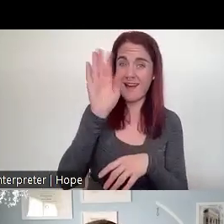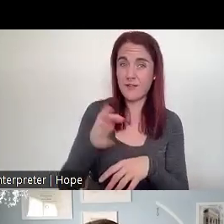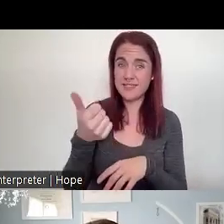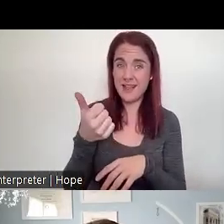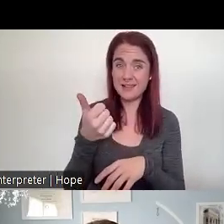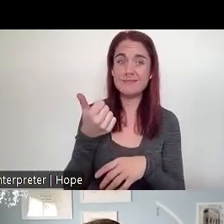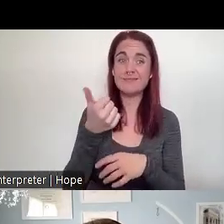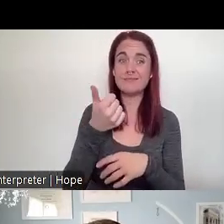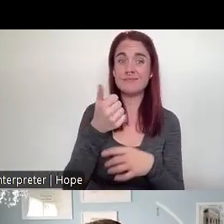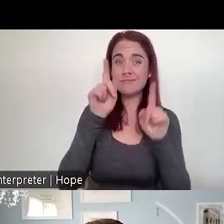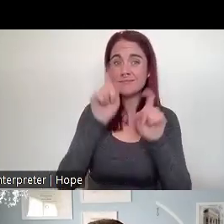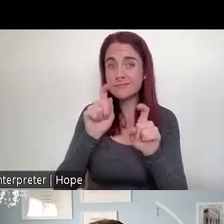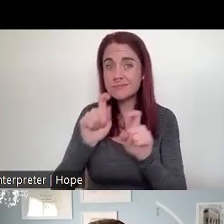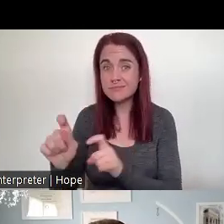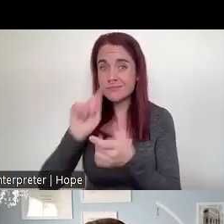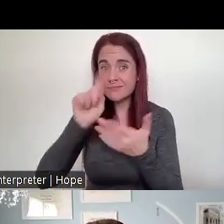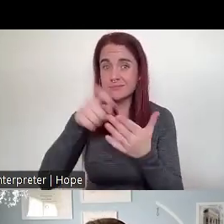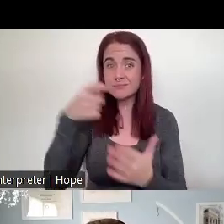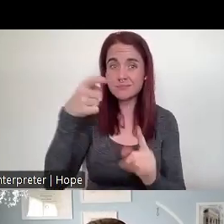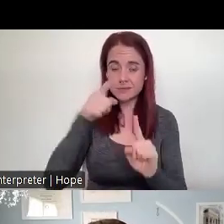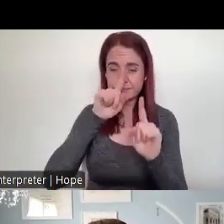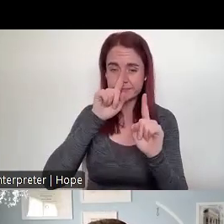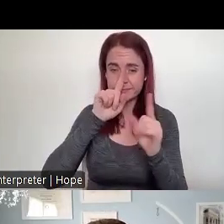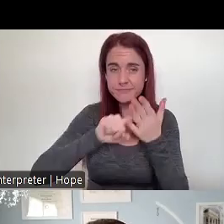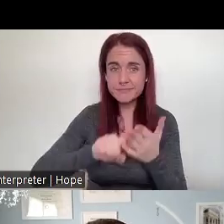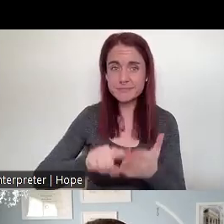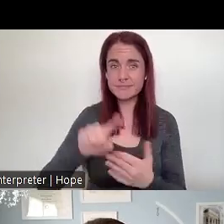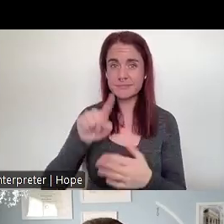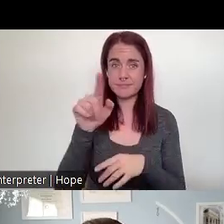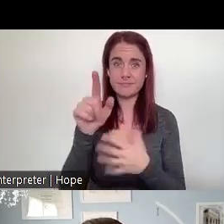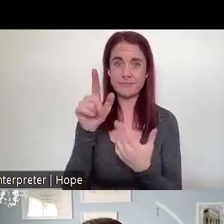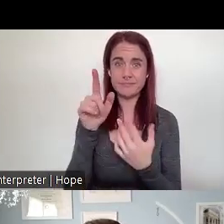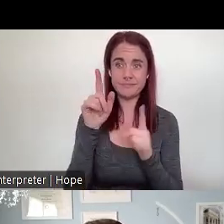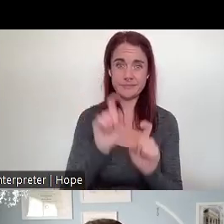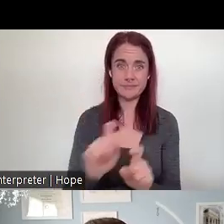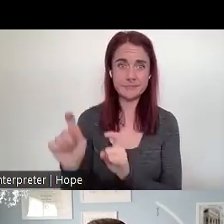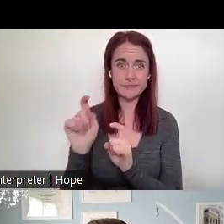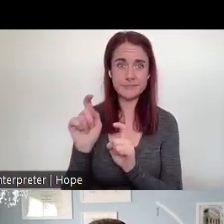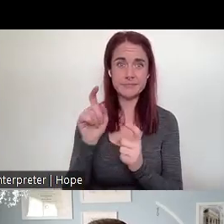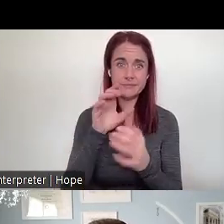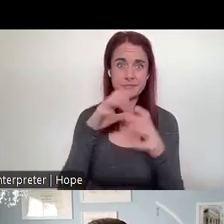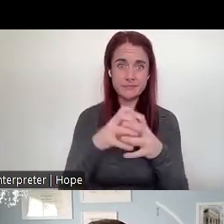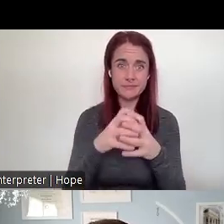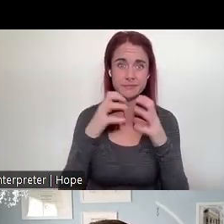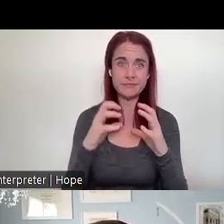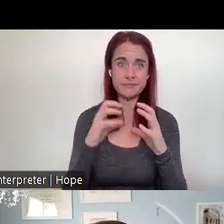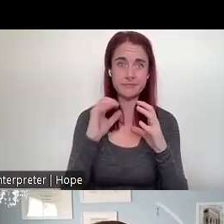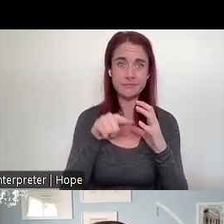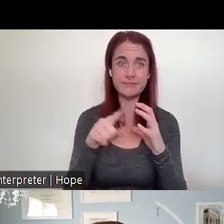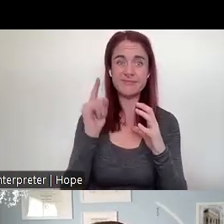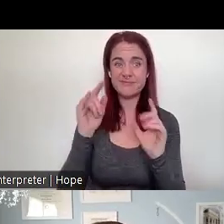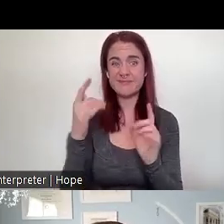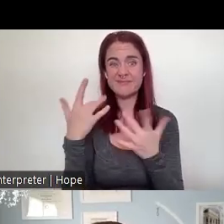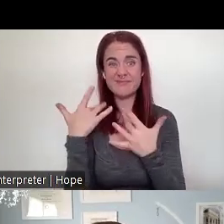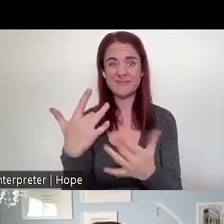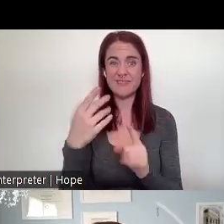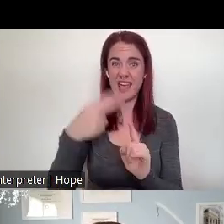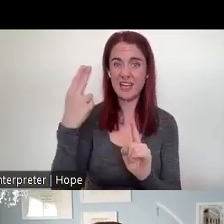of cervical cancer cells, when looked under the microscope, are seen to have one of these high-risk HPV